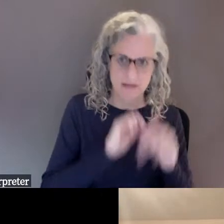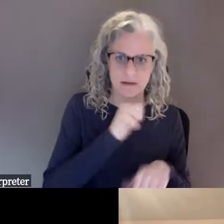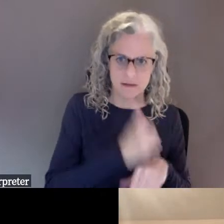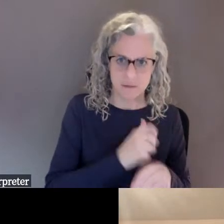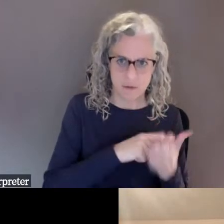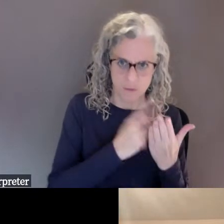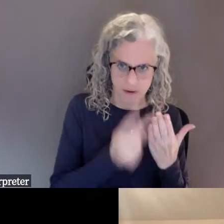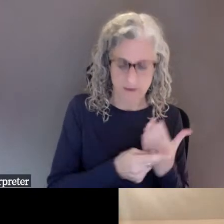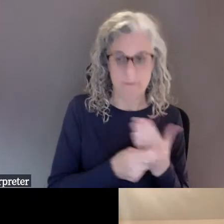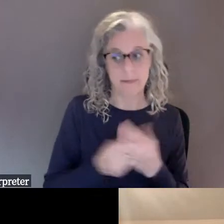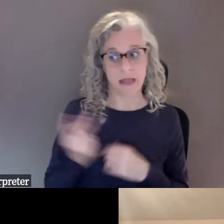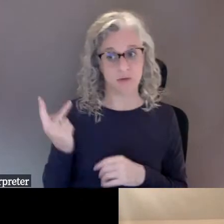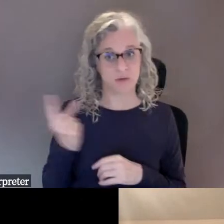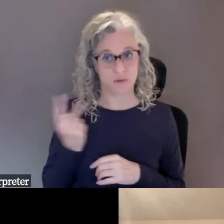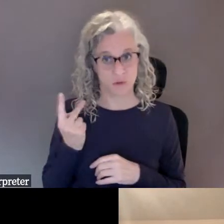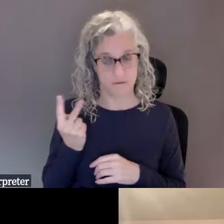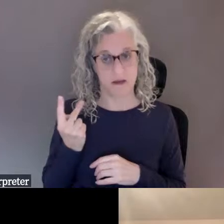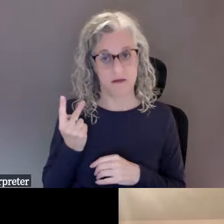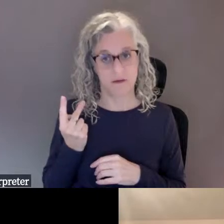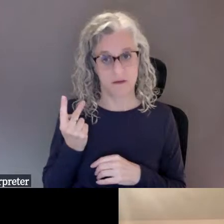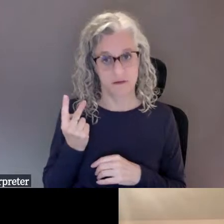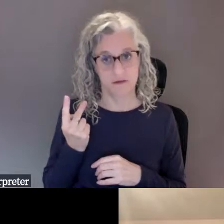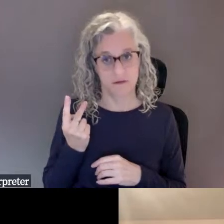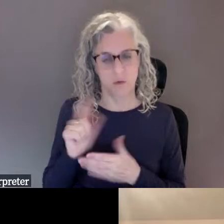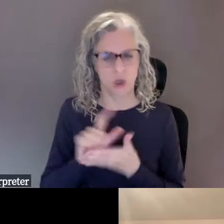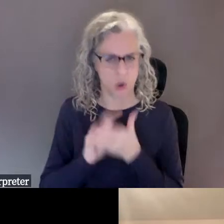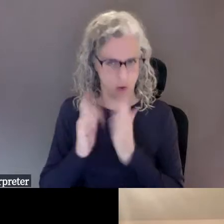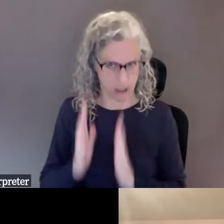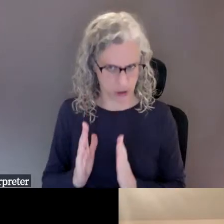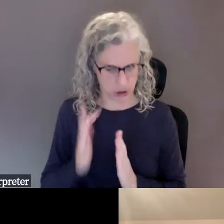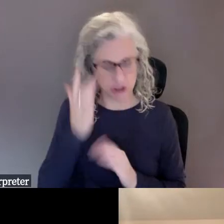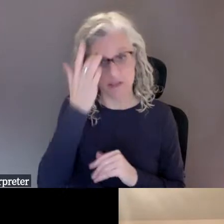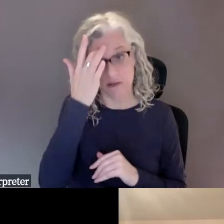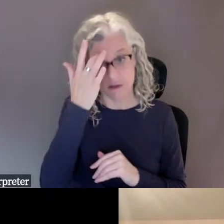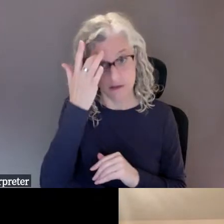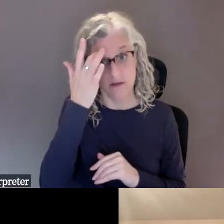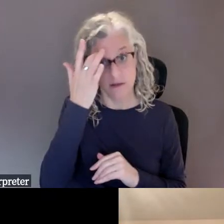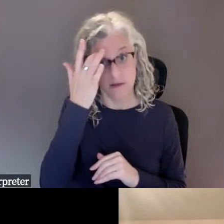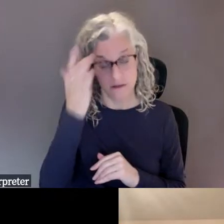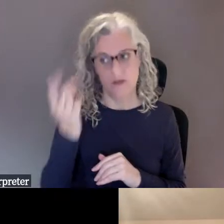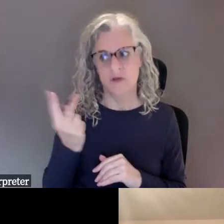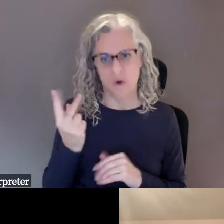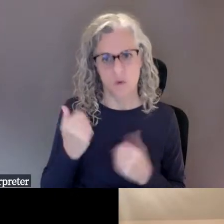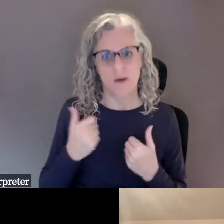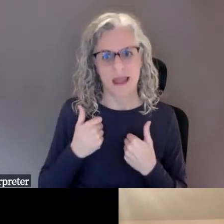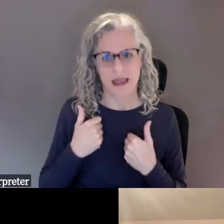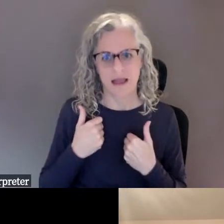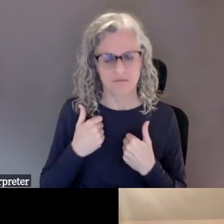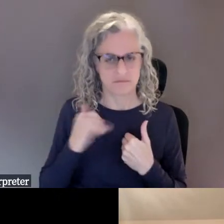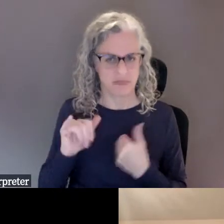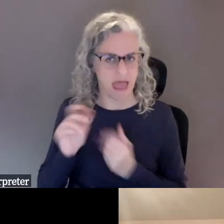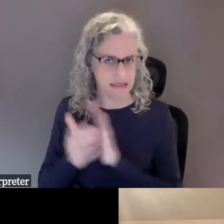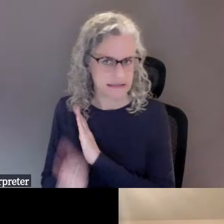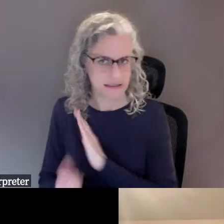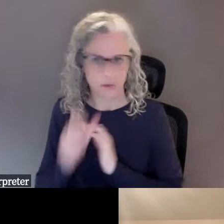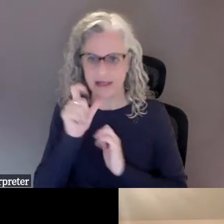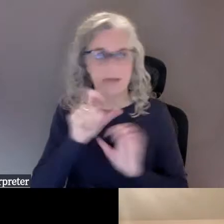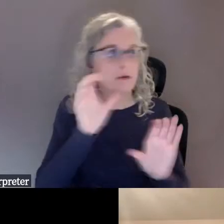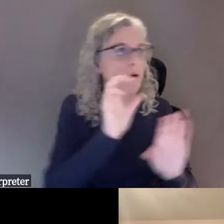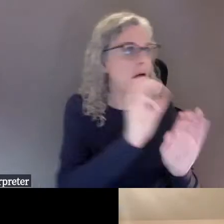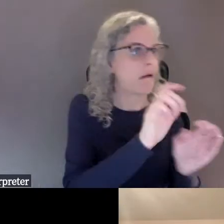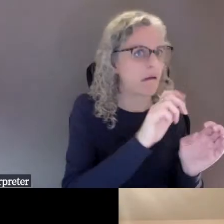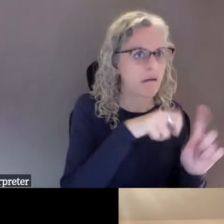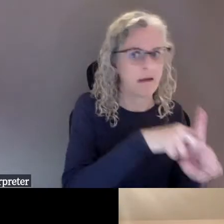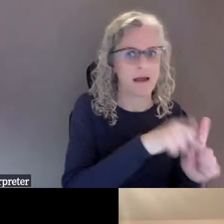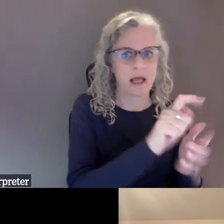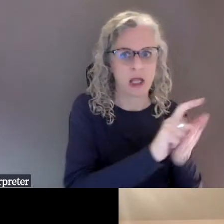us were lawyers. So we kind of had that natural like skill. Like we didn't have to go find an attorney. So not saying that